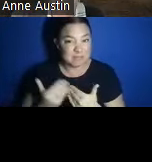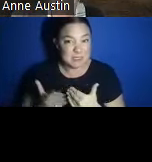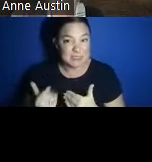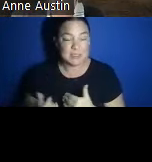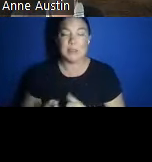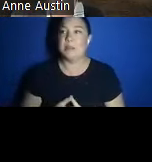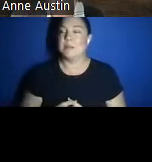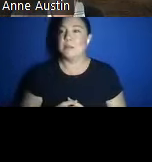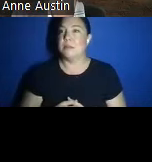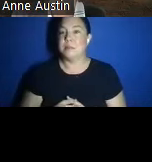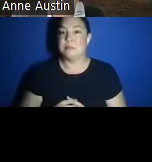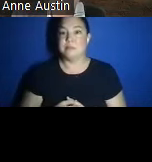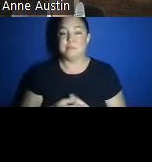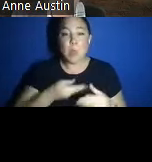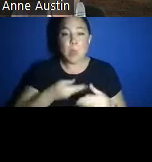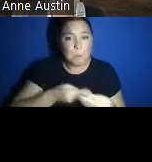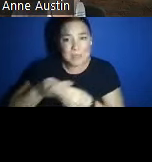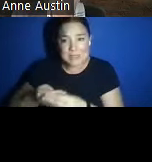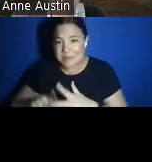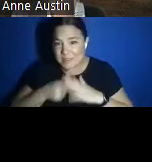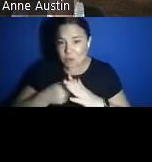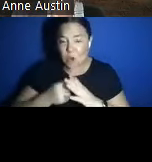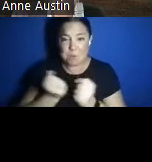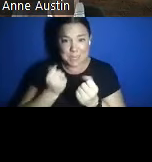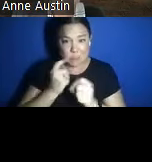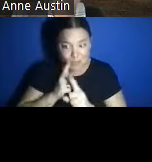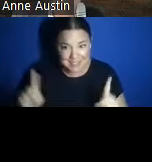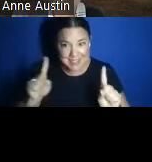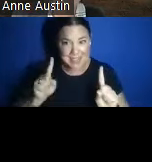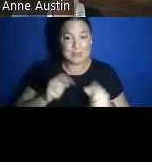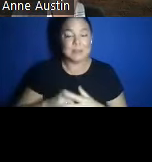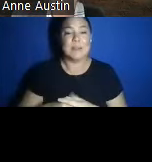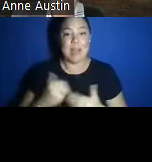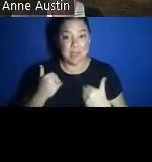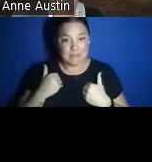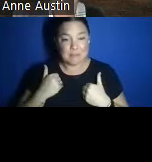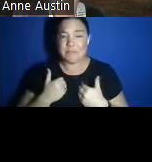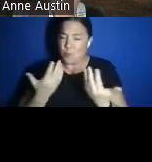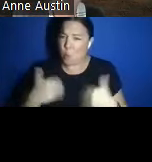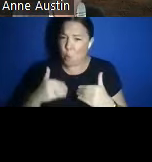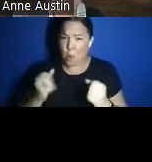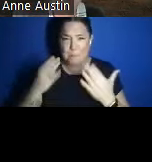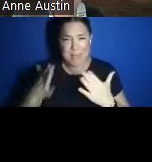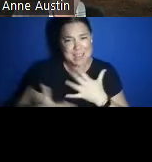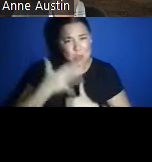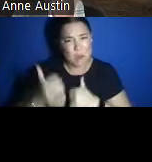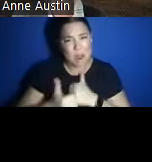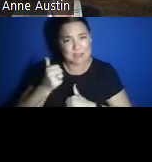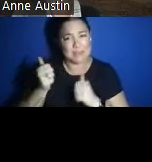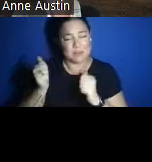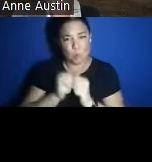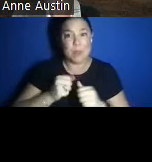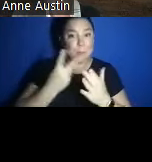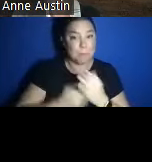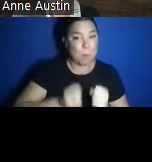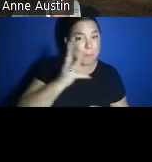to start breastfeeding and ensure that breastfeeding is successful. And so there is a lot of threats to health for both mother and child.